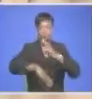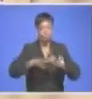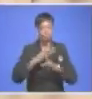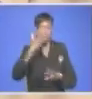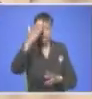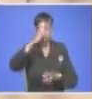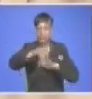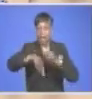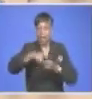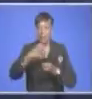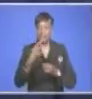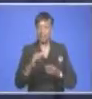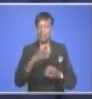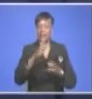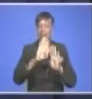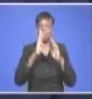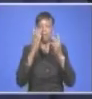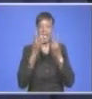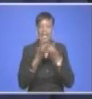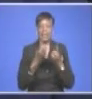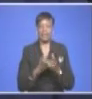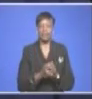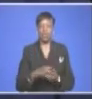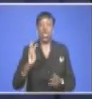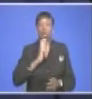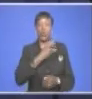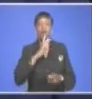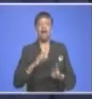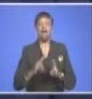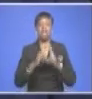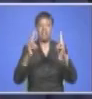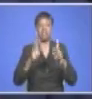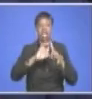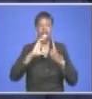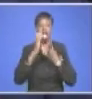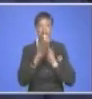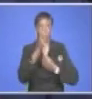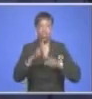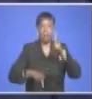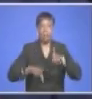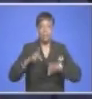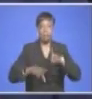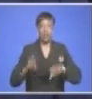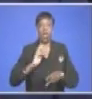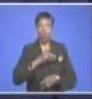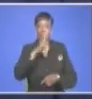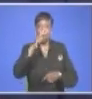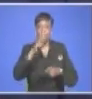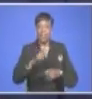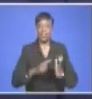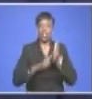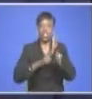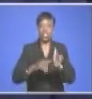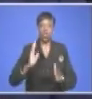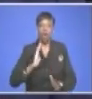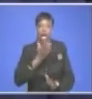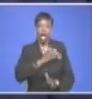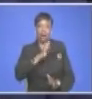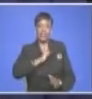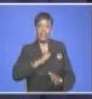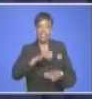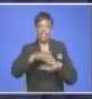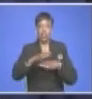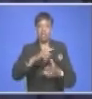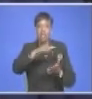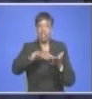second class. But the band is the best. We are very cultural people. And we have to show ourselves off. And this is what is happening this